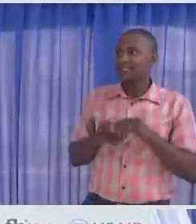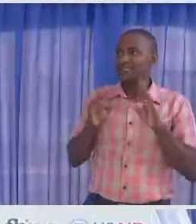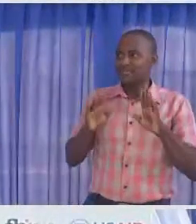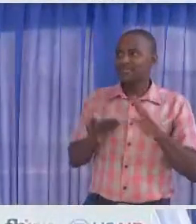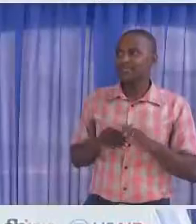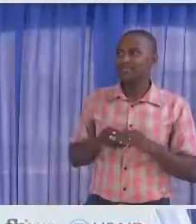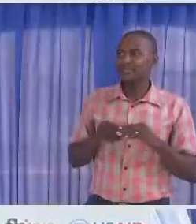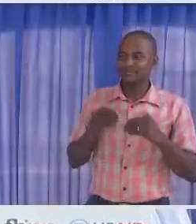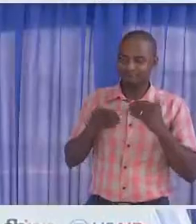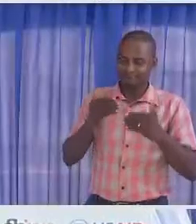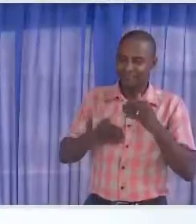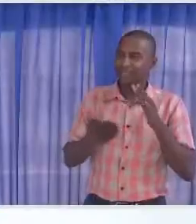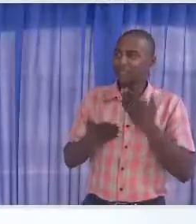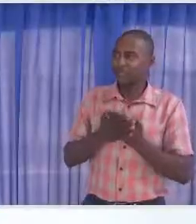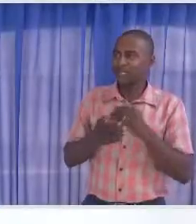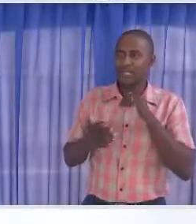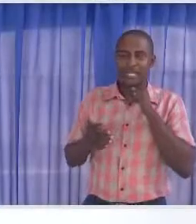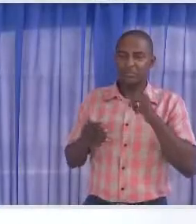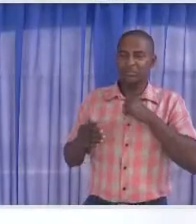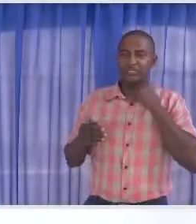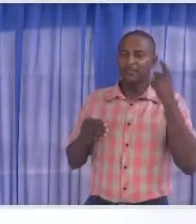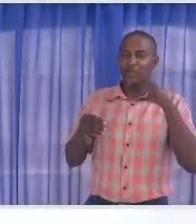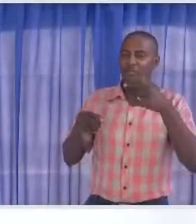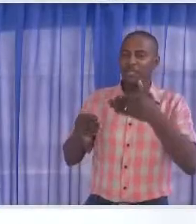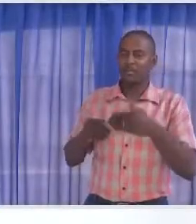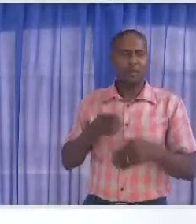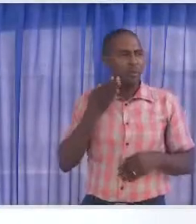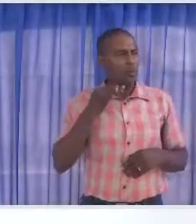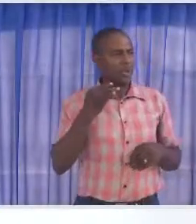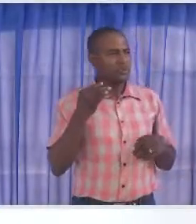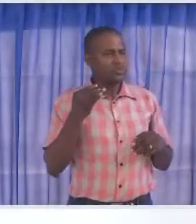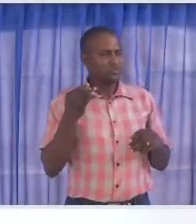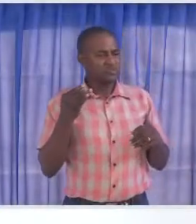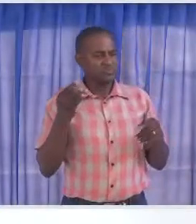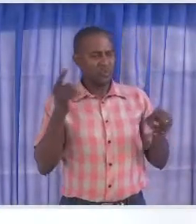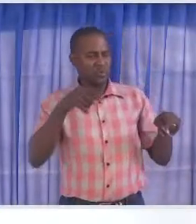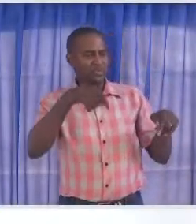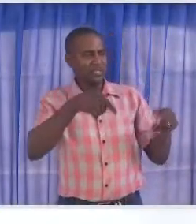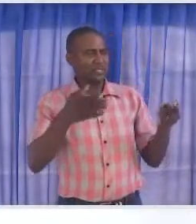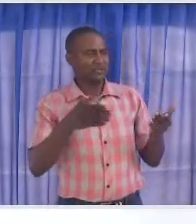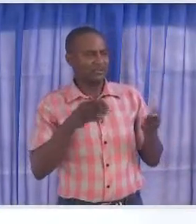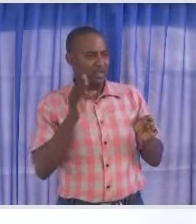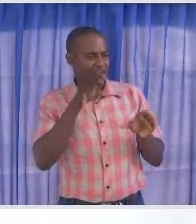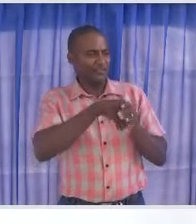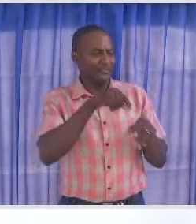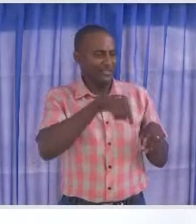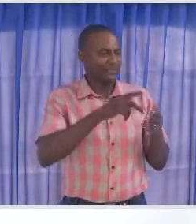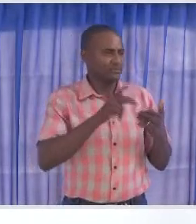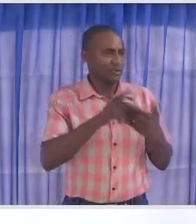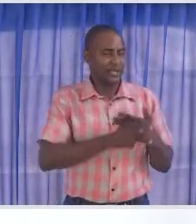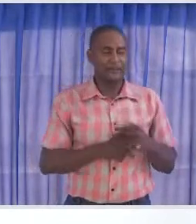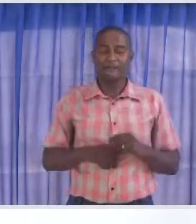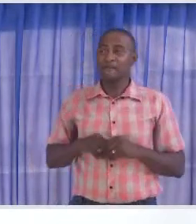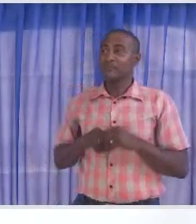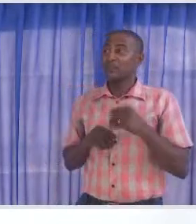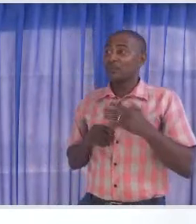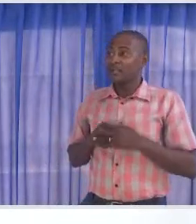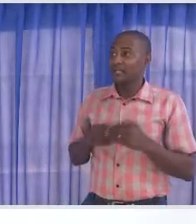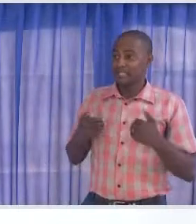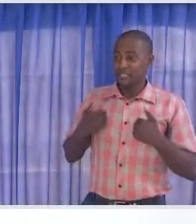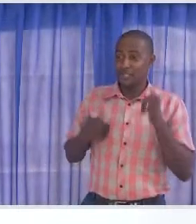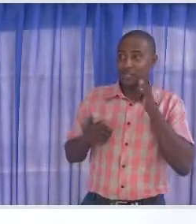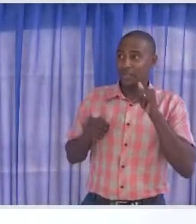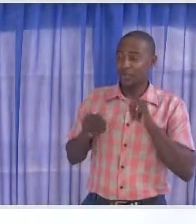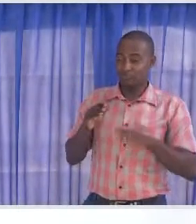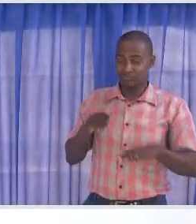and I have no regrets coming here. Why did you come? Why enroll in this program? Well, as a young girl growing